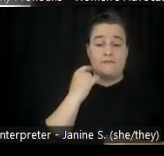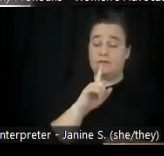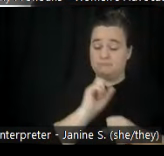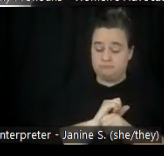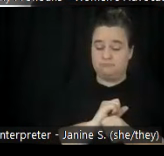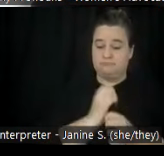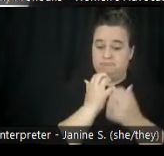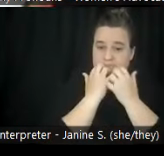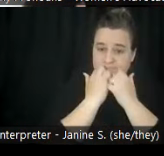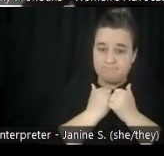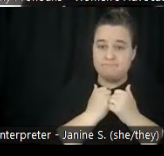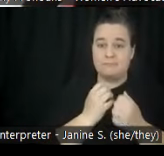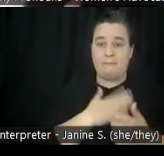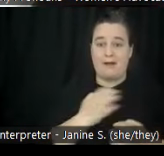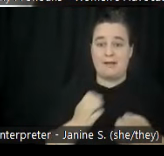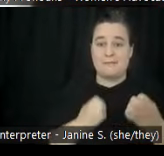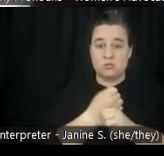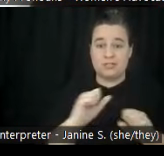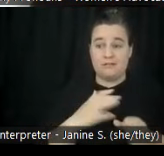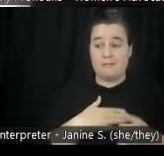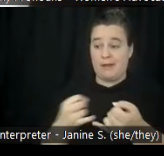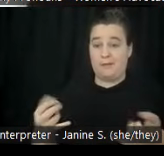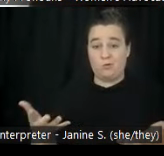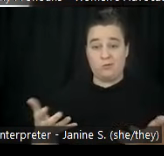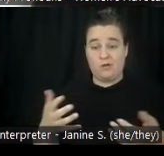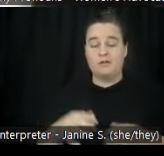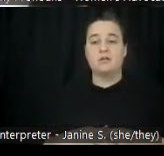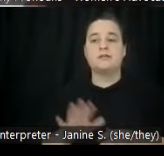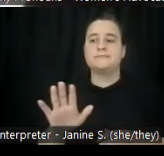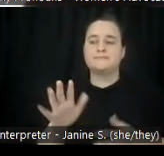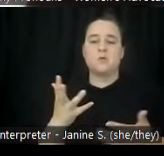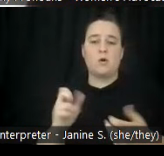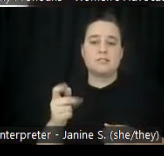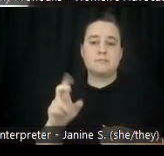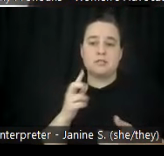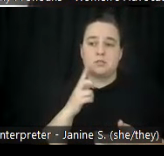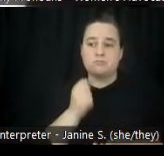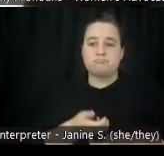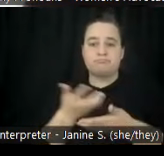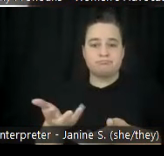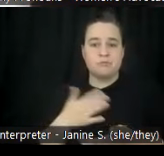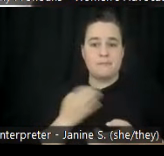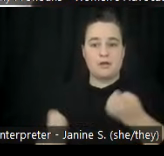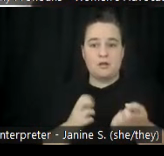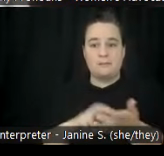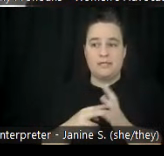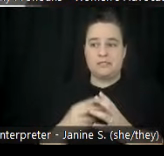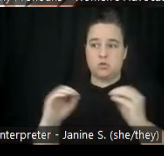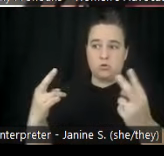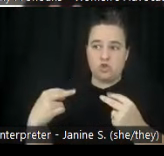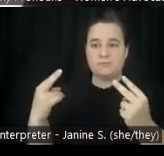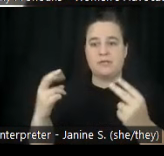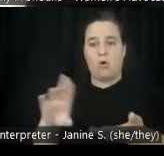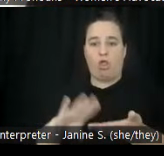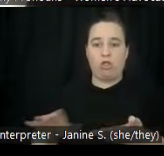emotional safety, a boundary they might set might be, I'd like a space to openly express my emotions where I'm not judged or dismissed. If